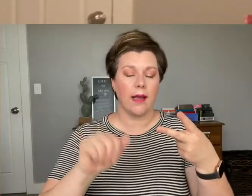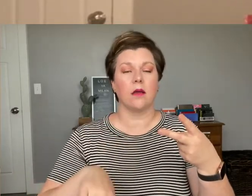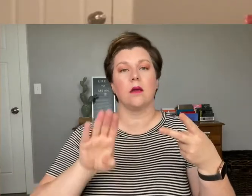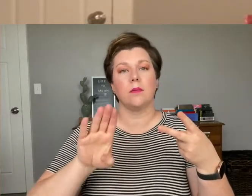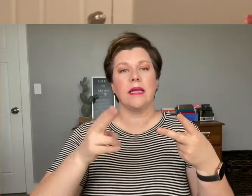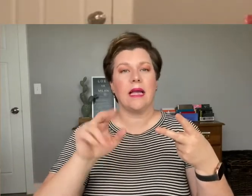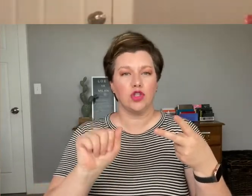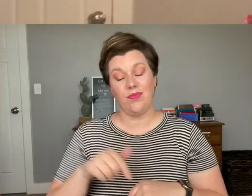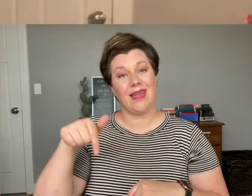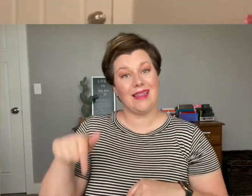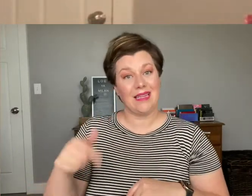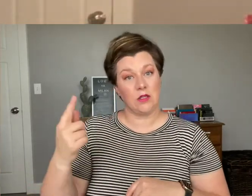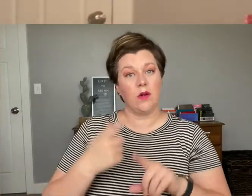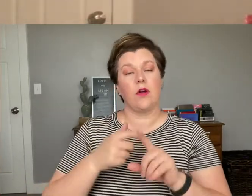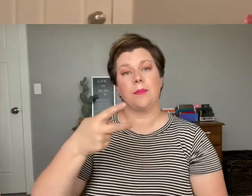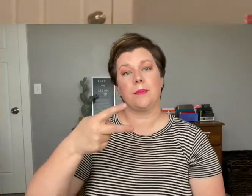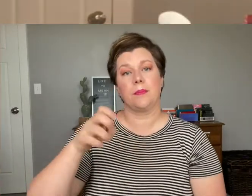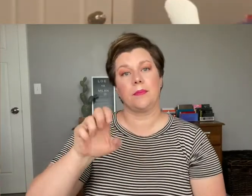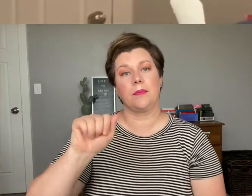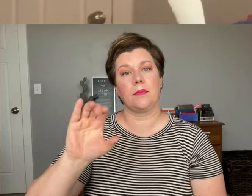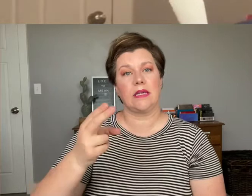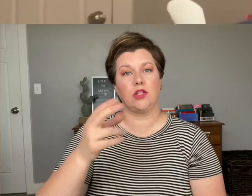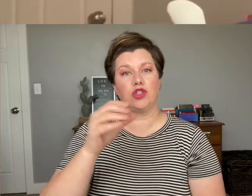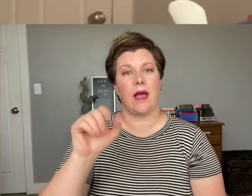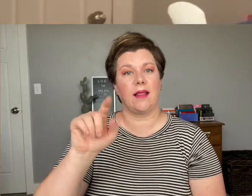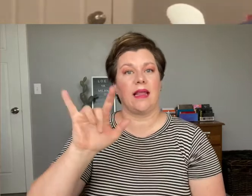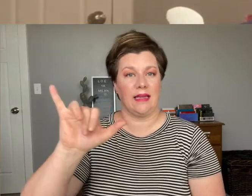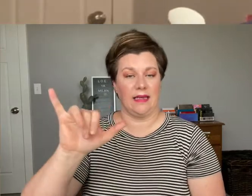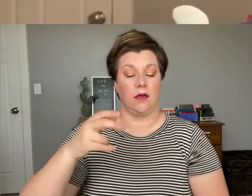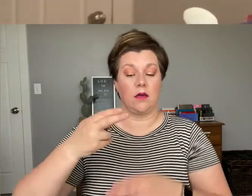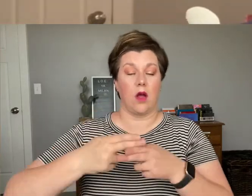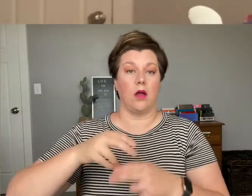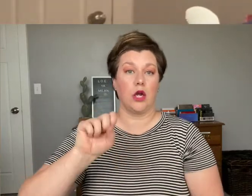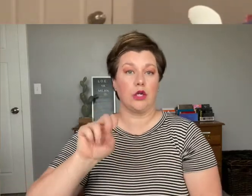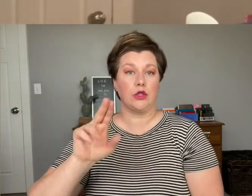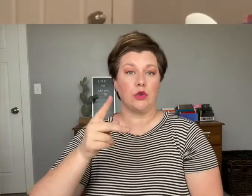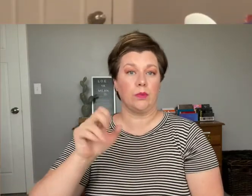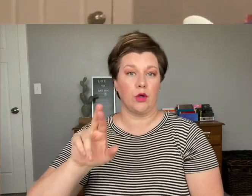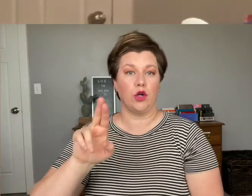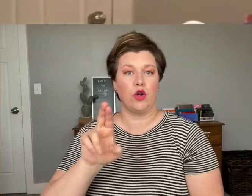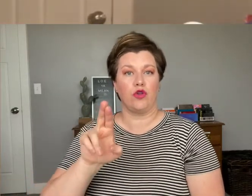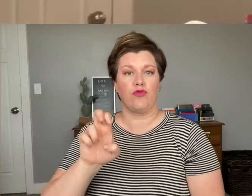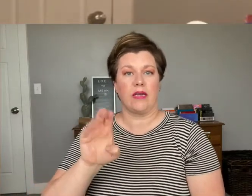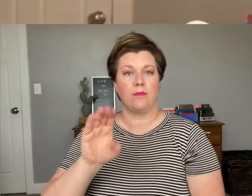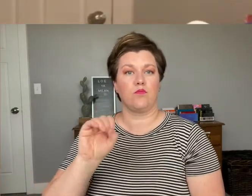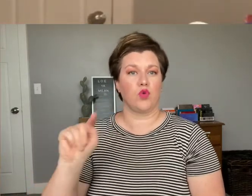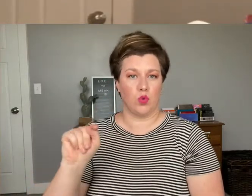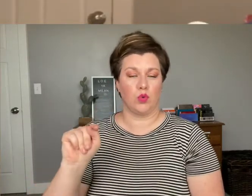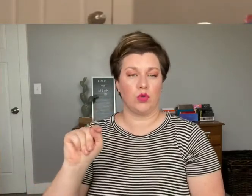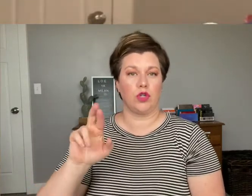AHAs, BHAs. This one from Peach and Lily is called the Super Reboot